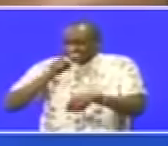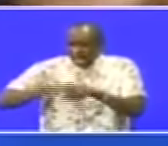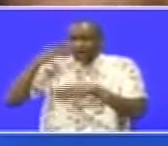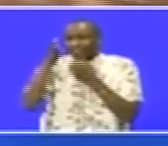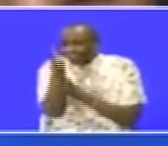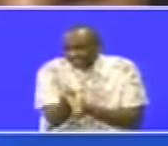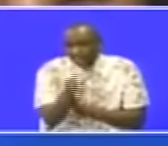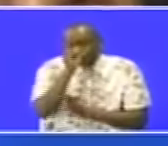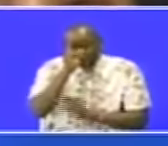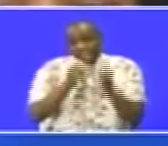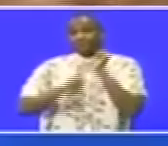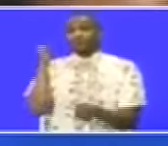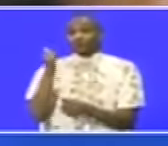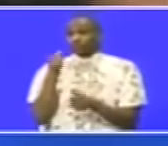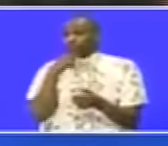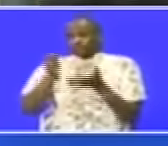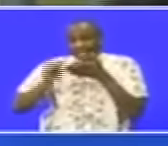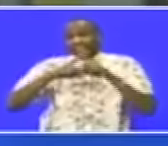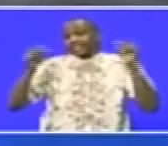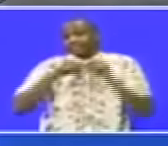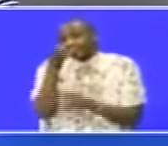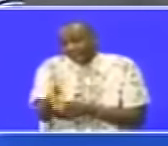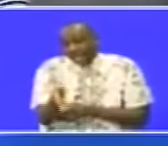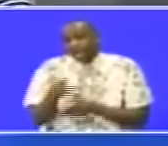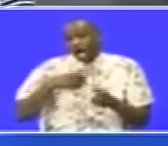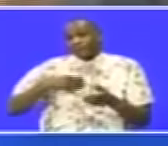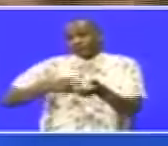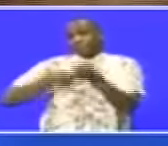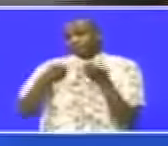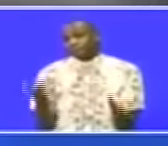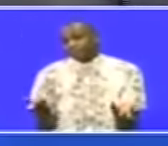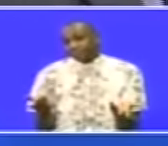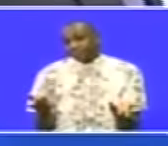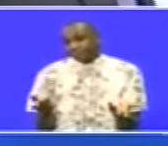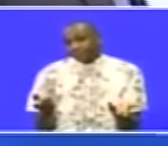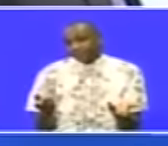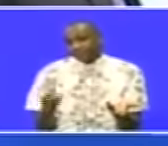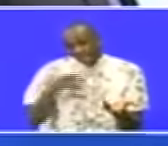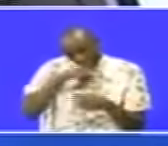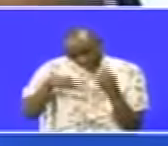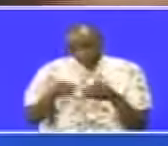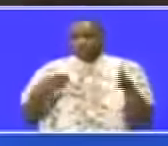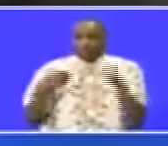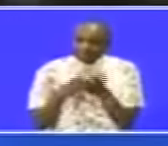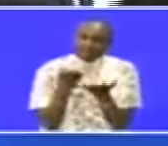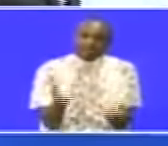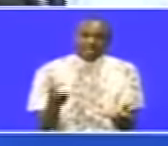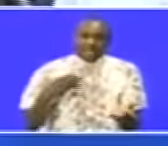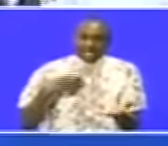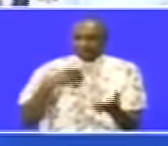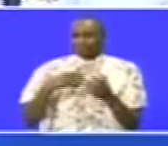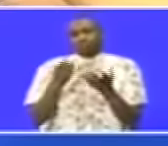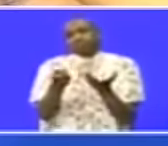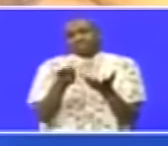aftermath, the police refused to document and investigate claims of sexual and gender-based violence, leading to obstruction and miscarriage